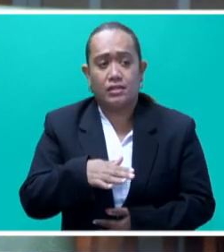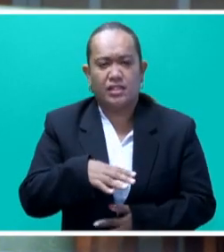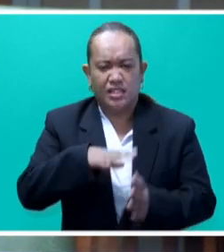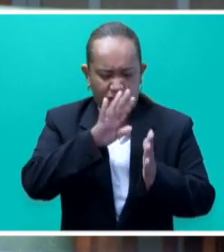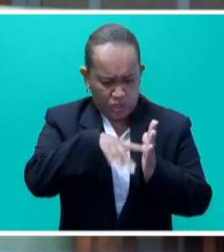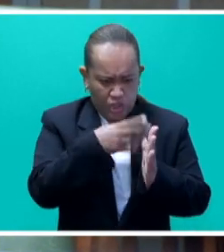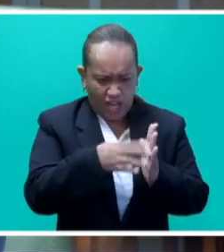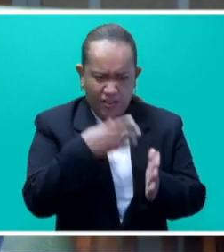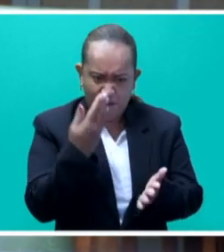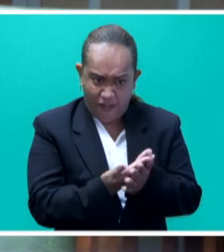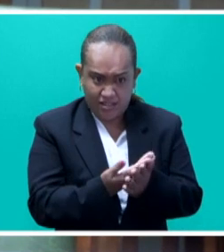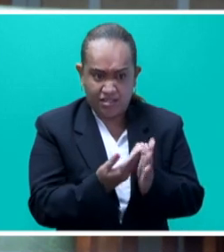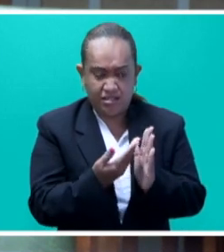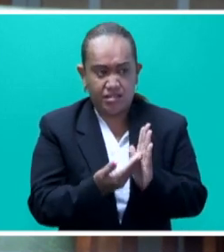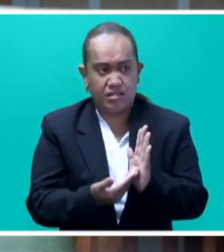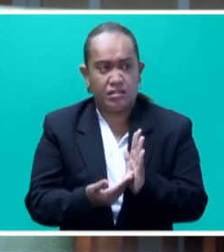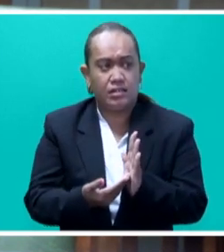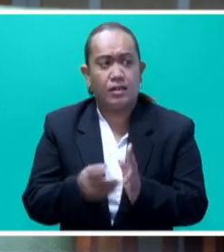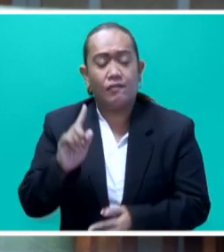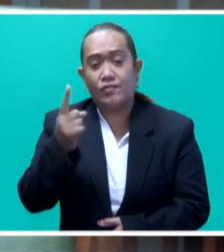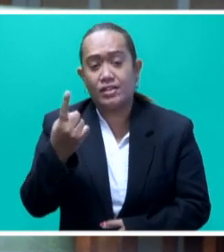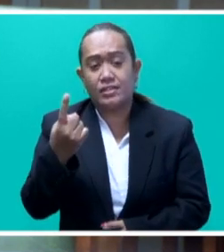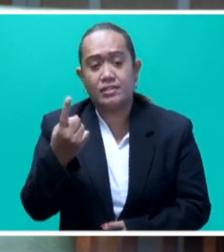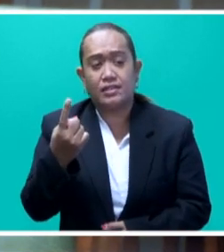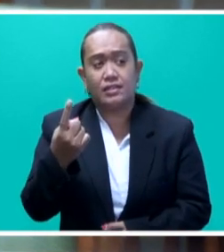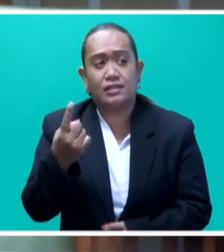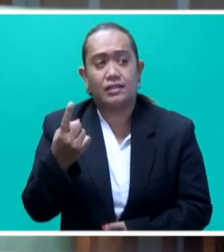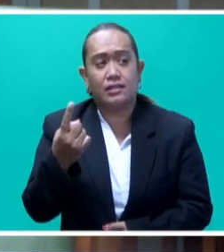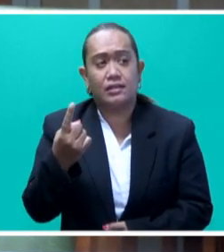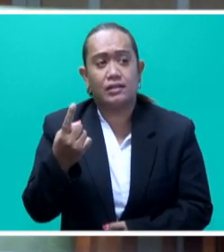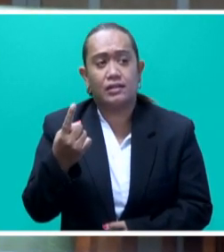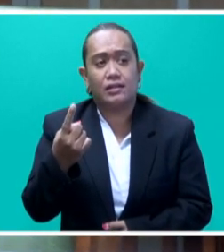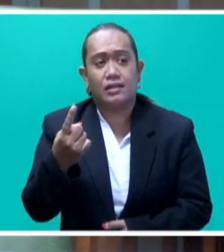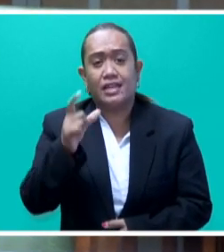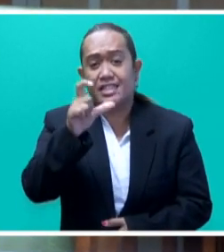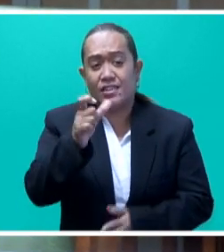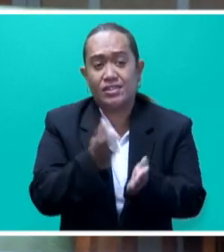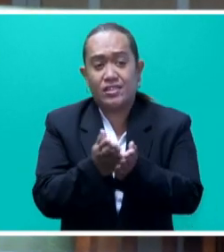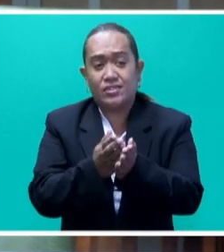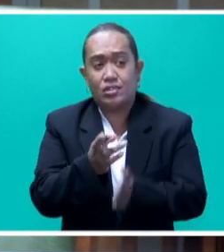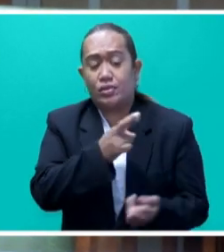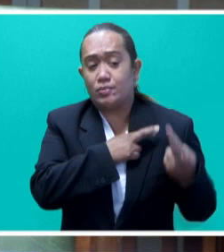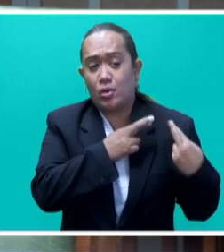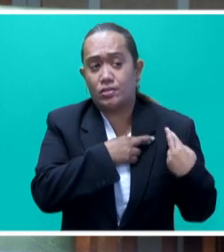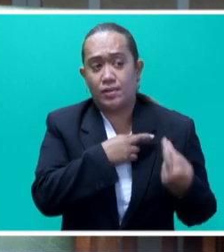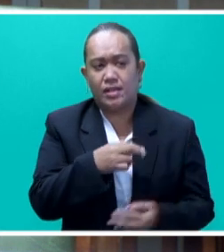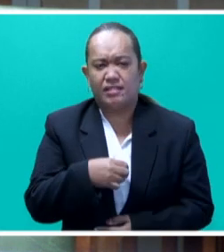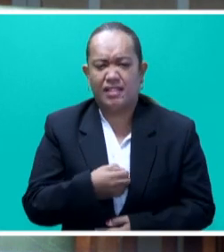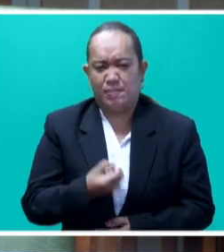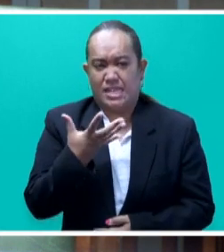things, Mr. Speaker, sir. It's critically important. One of them, the first one in particular, because the civil servants who are responsible for this are very upset about